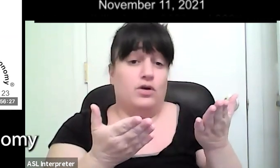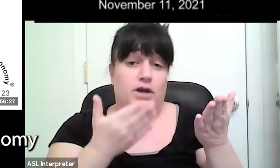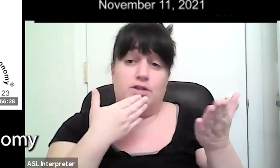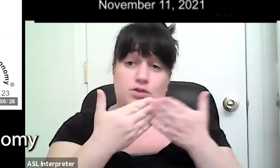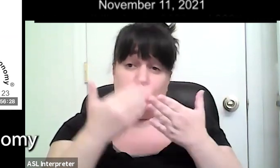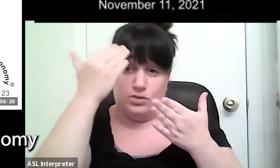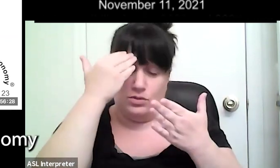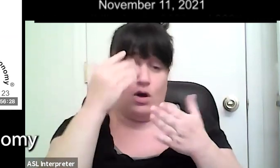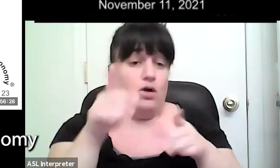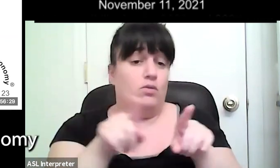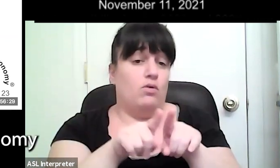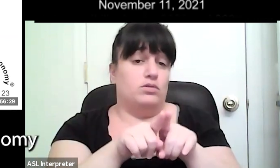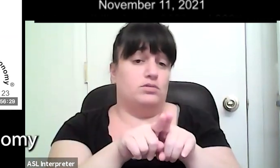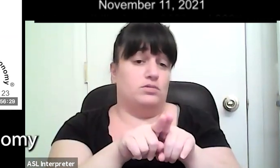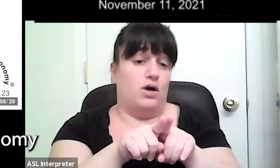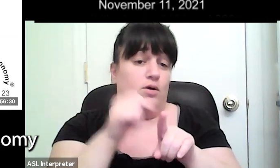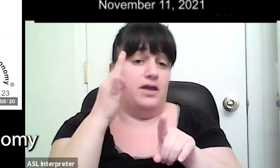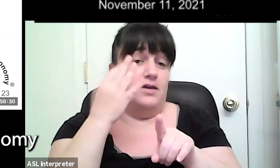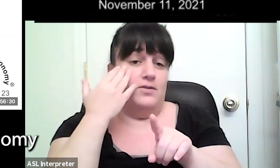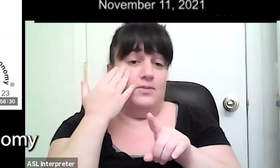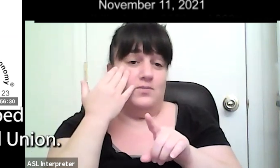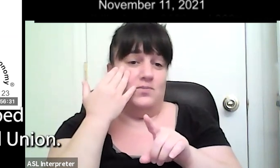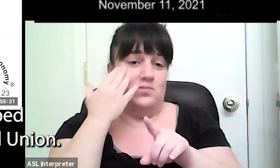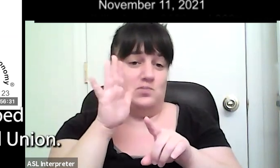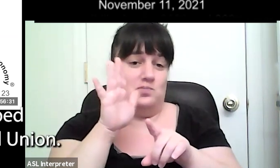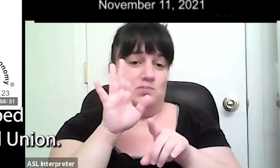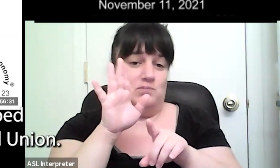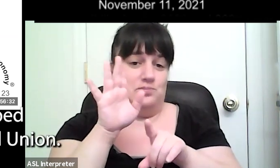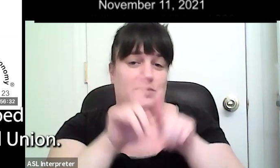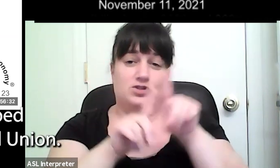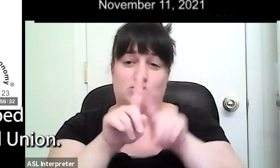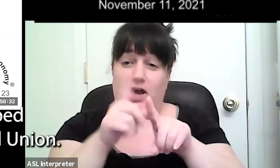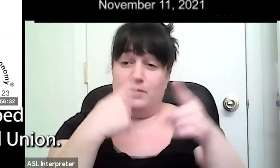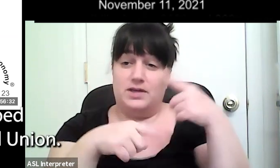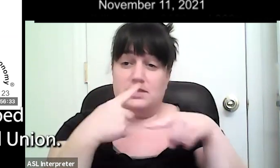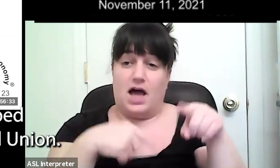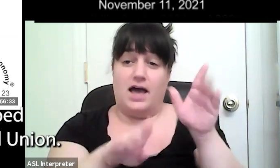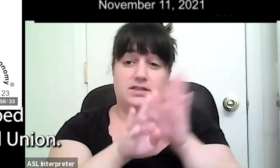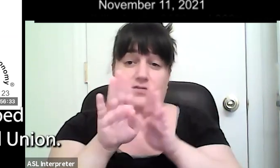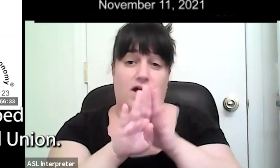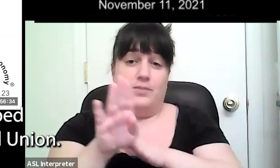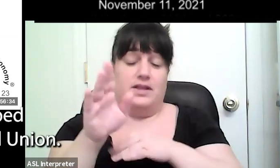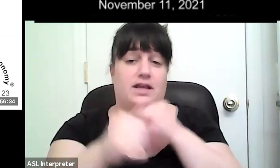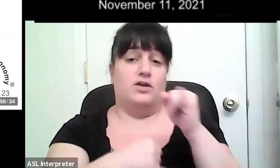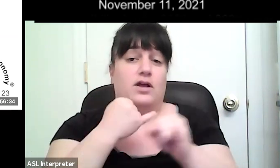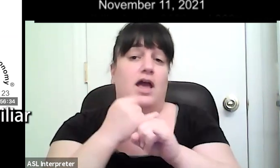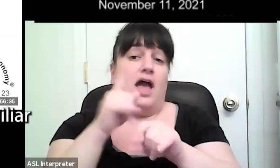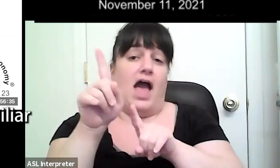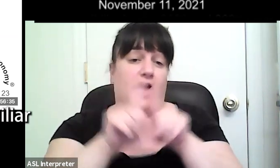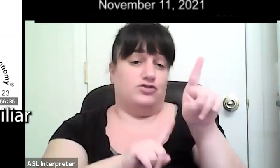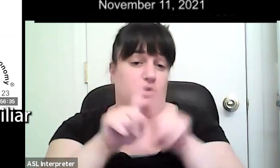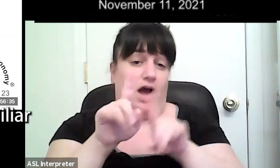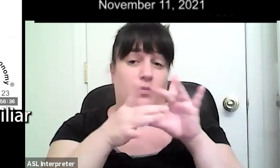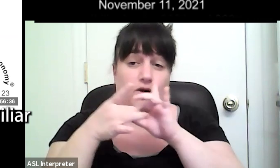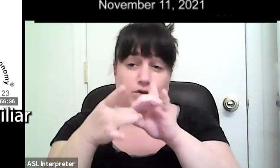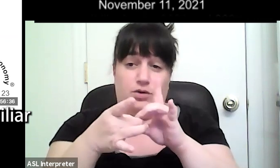know. And also, in case you don't know, there's astronomy signs that have been developed through the International Astronomical Union. So